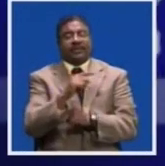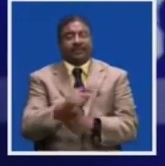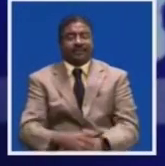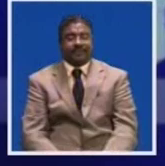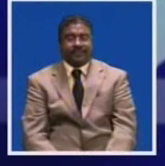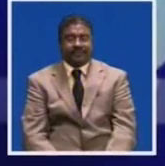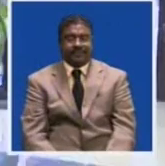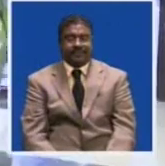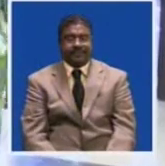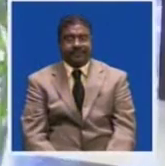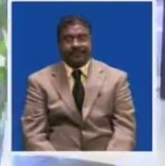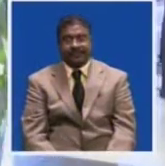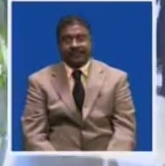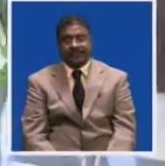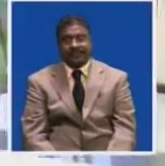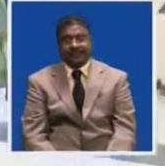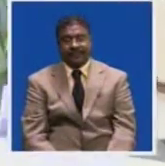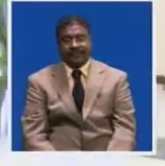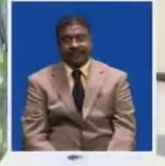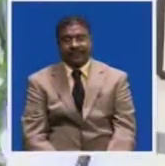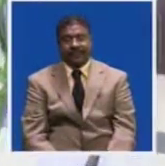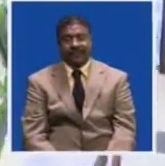has the details.